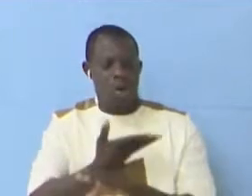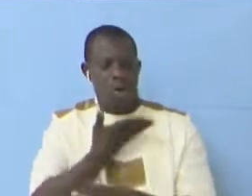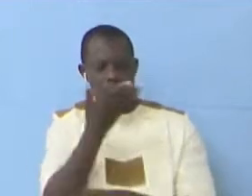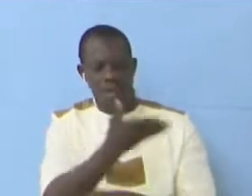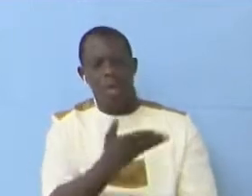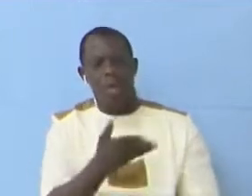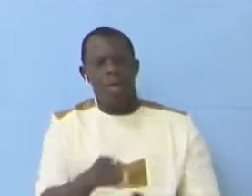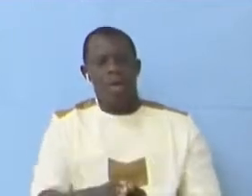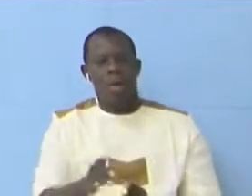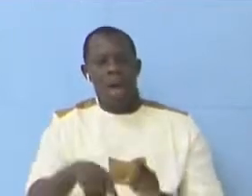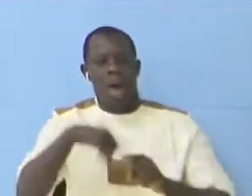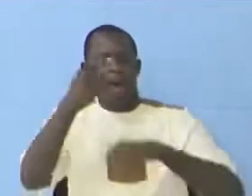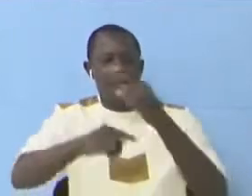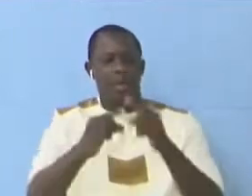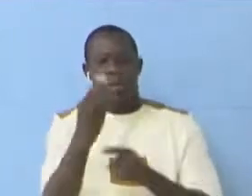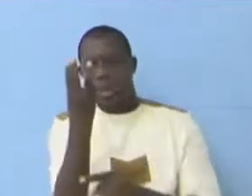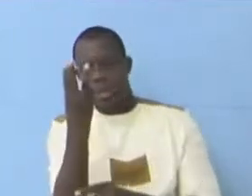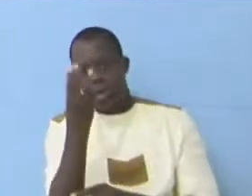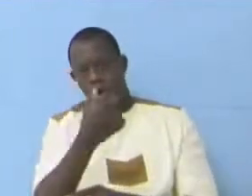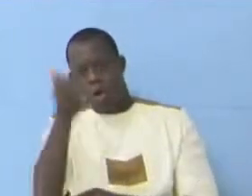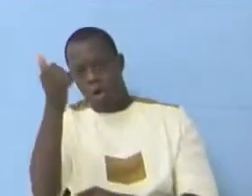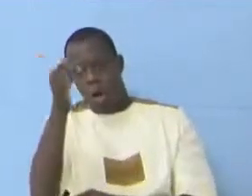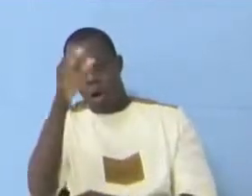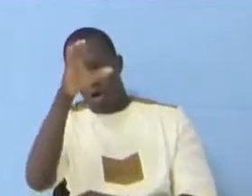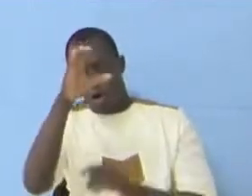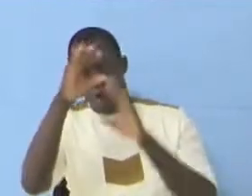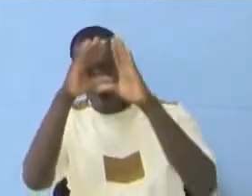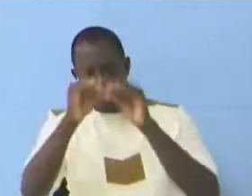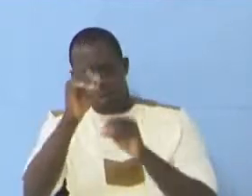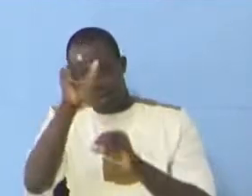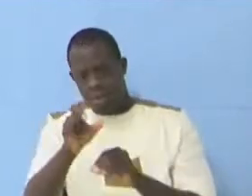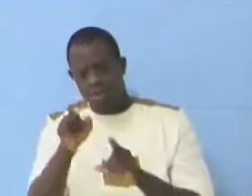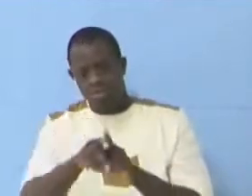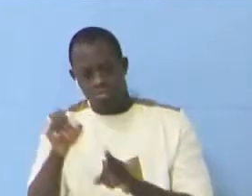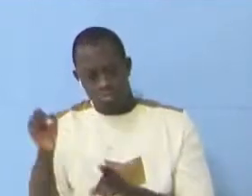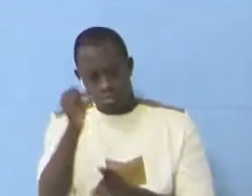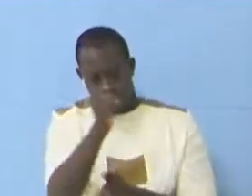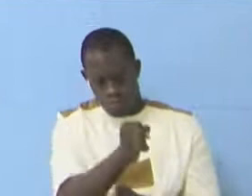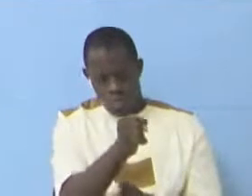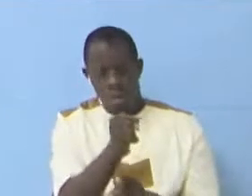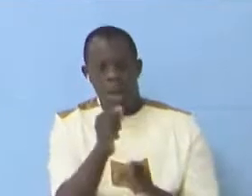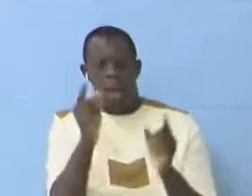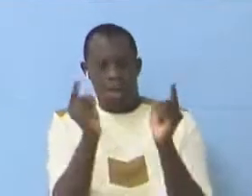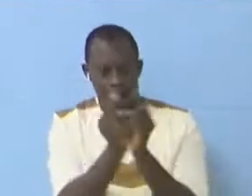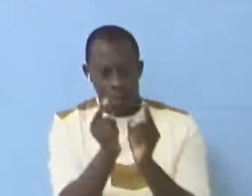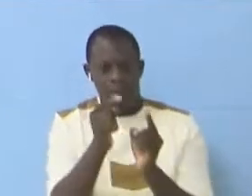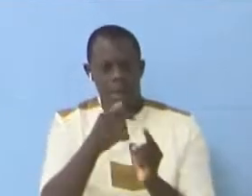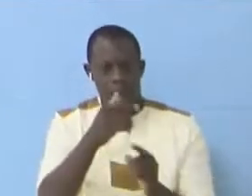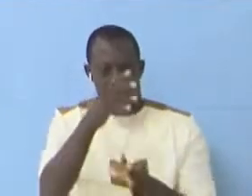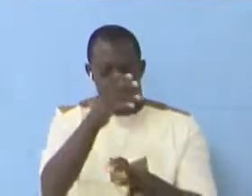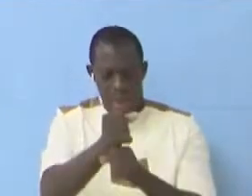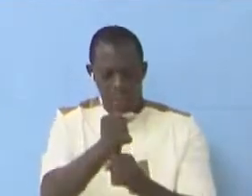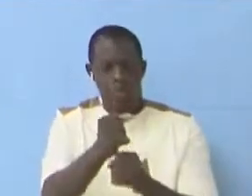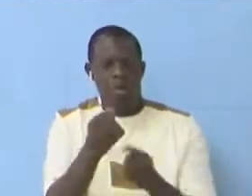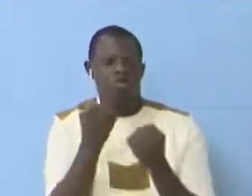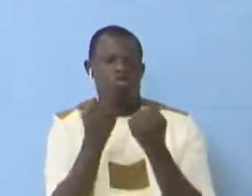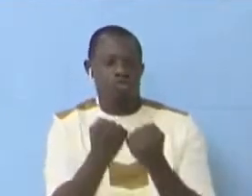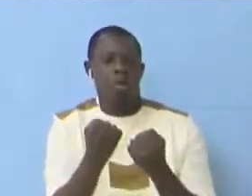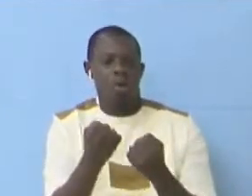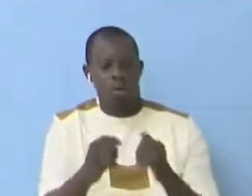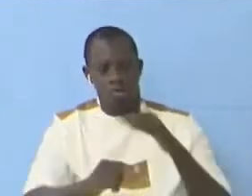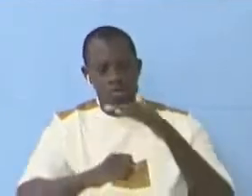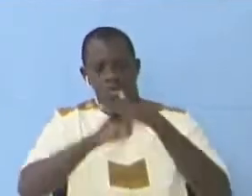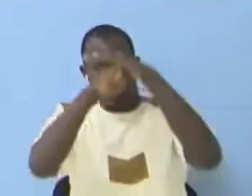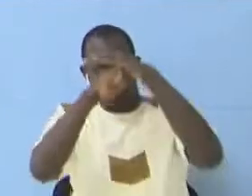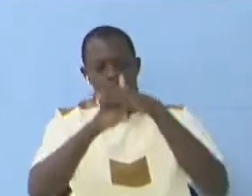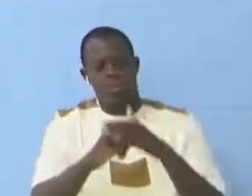I think 3 other officers were brought in to increase the strength. Yeneen ñetti officers ñoom itamit indi nañ leen